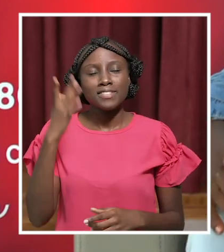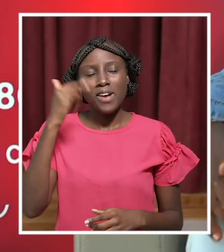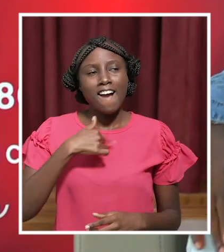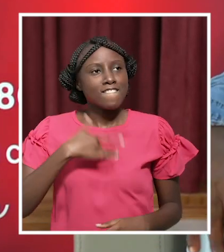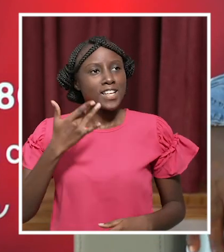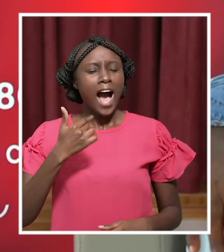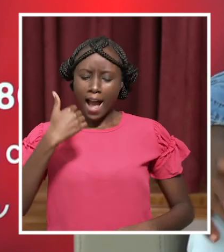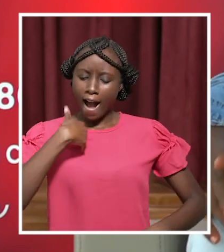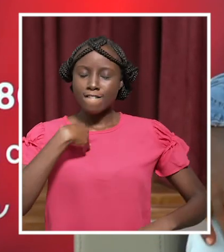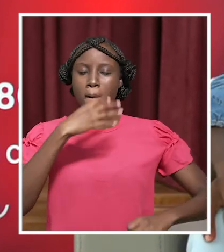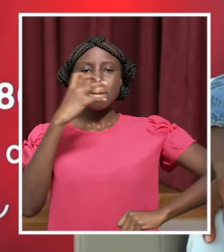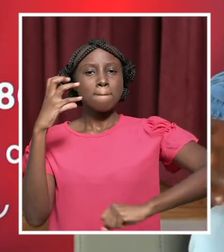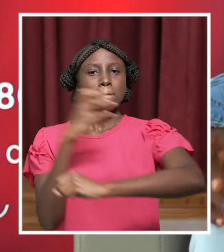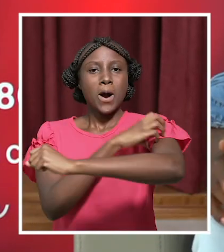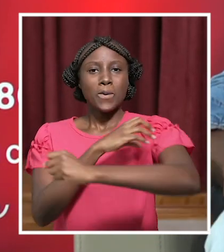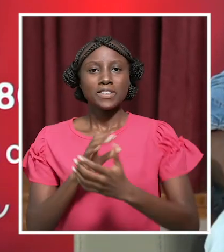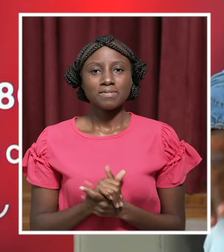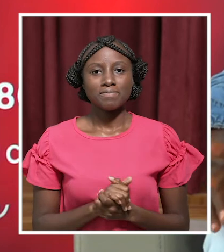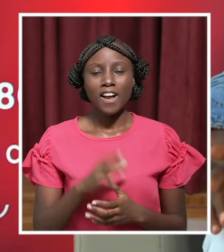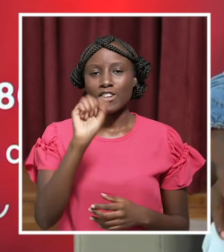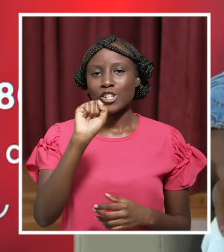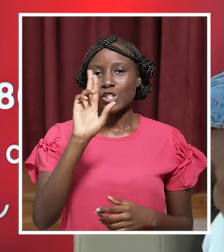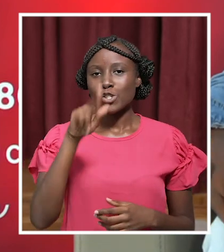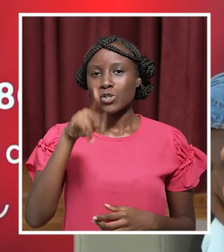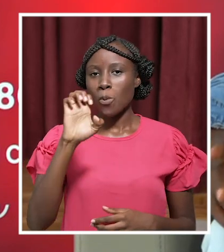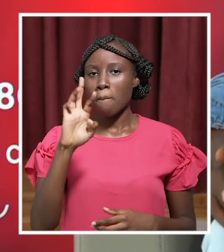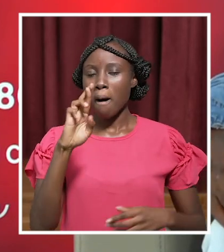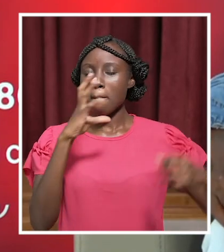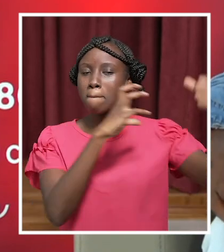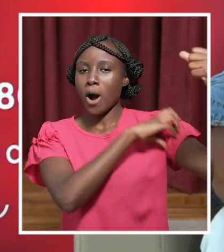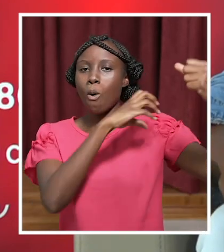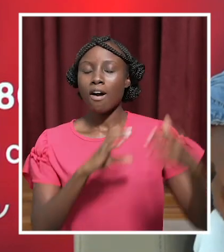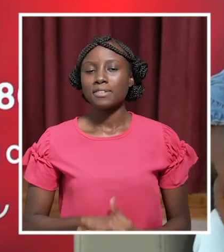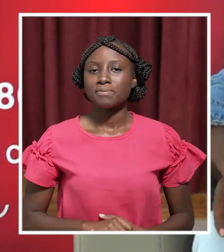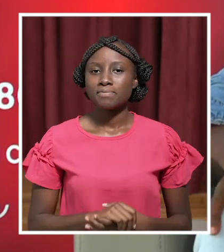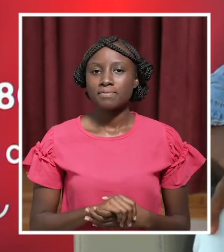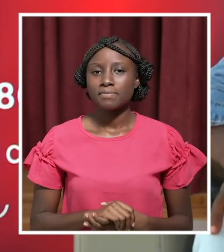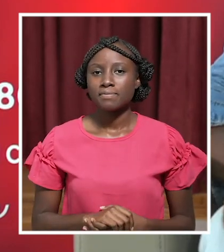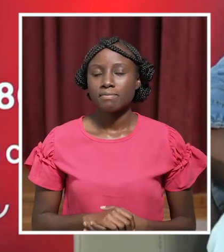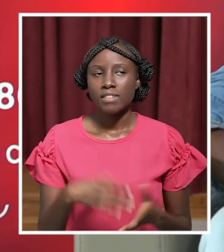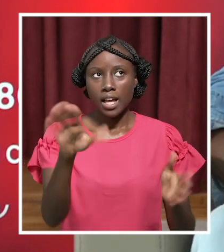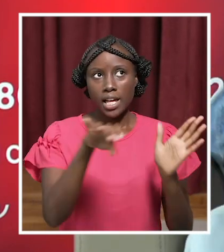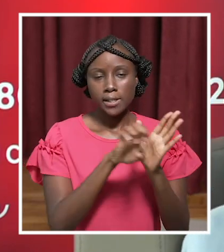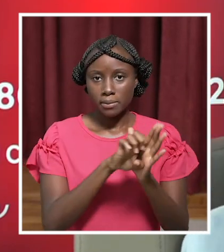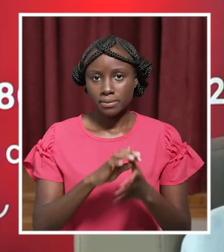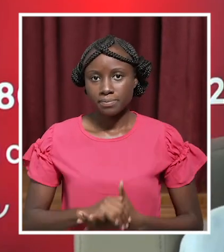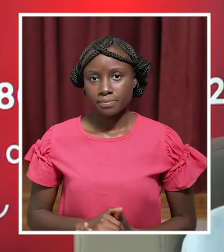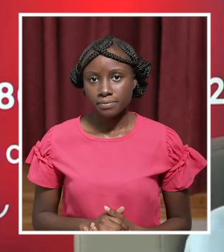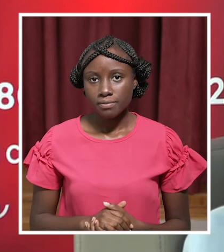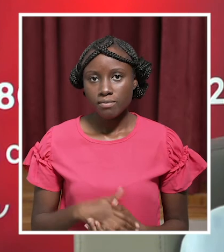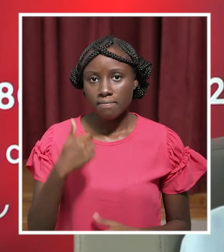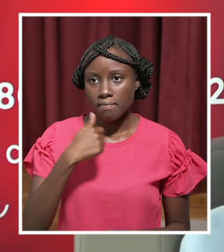Of course. I mean, I'm not a superhero, but I think I have a superpower in the sense of, and I'll give you an example.